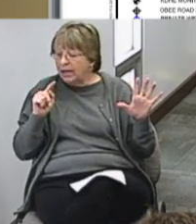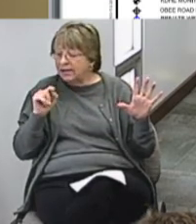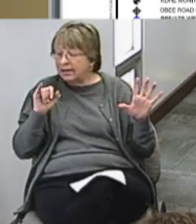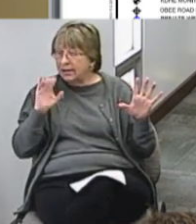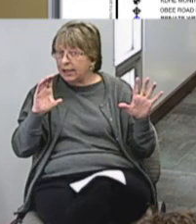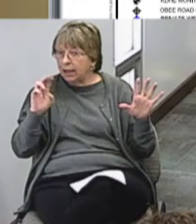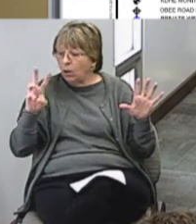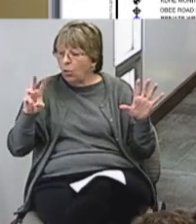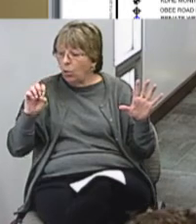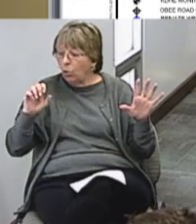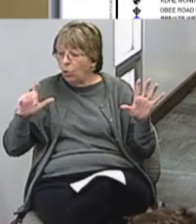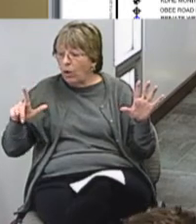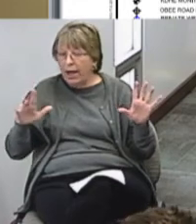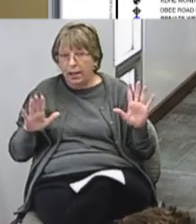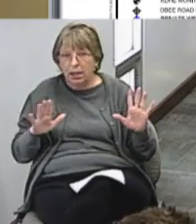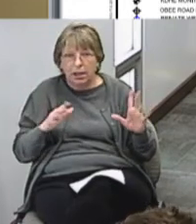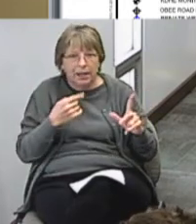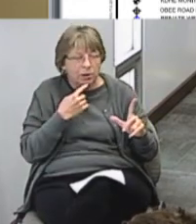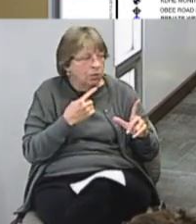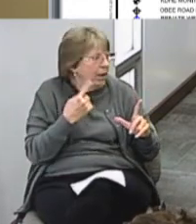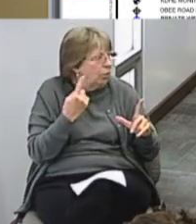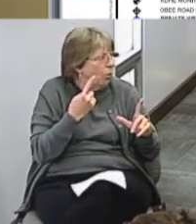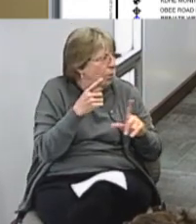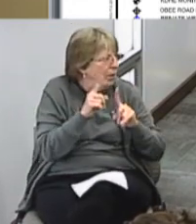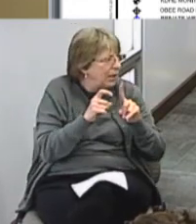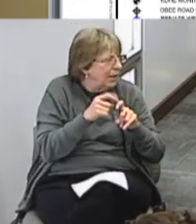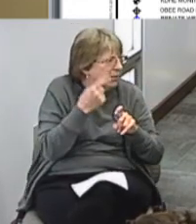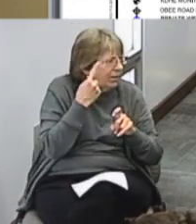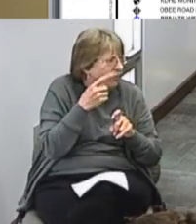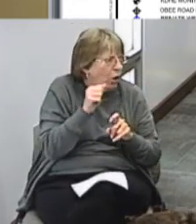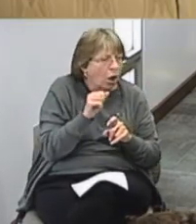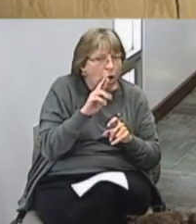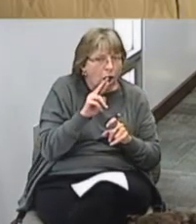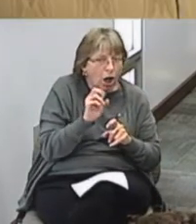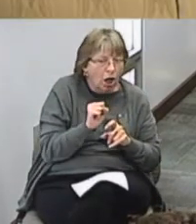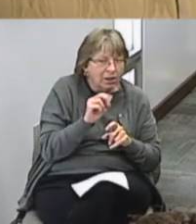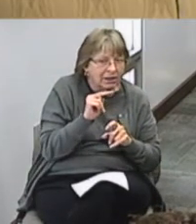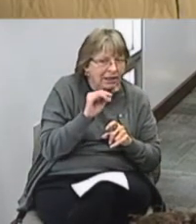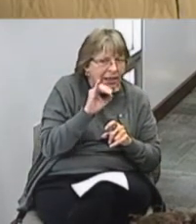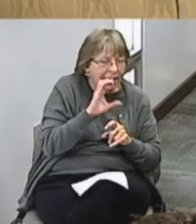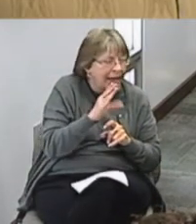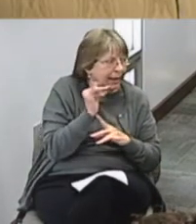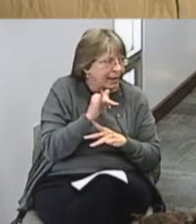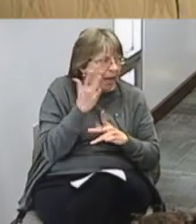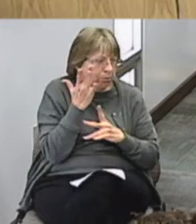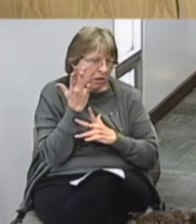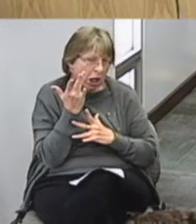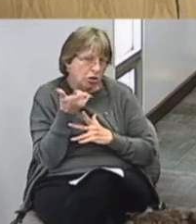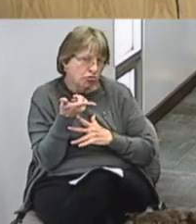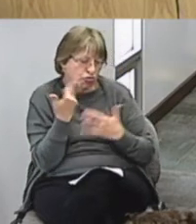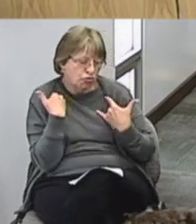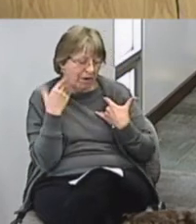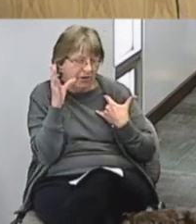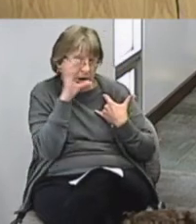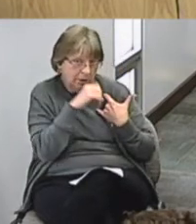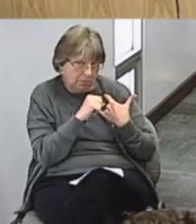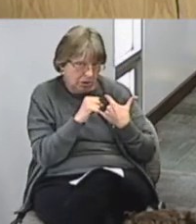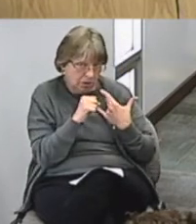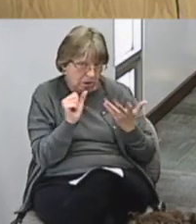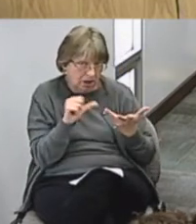Thank you. You also said you're only going to be testing for arsenic going forward. Is that because you have a assumption that all the other contaminants